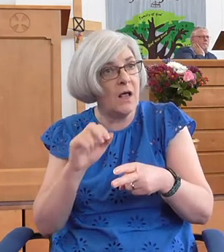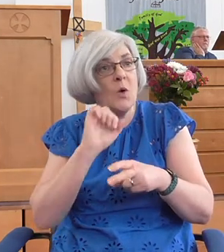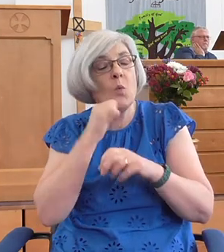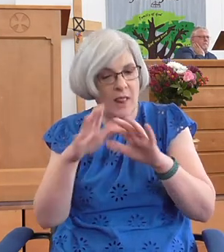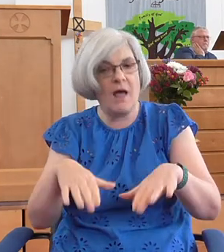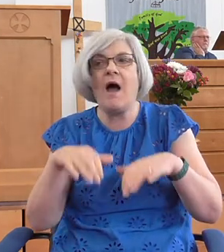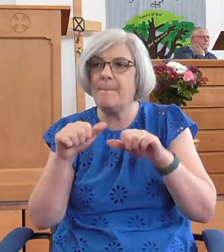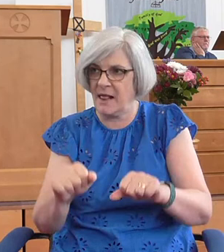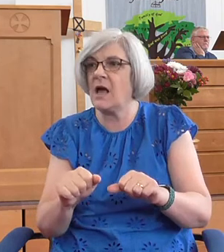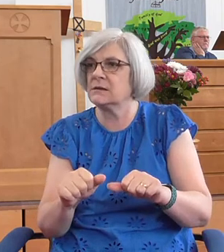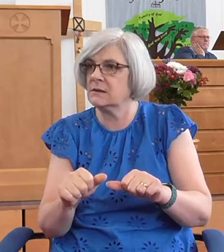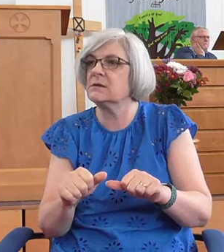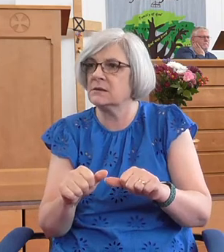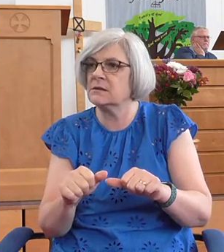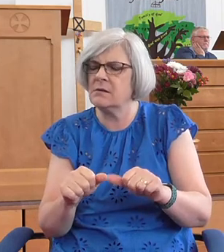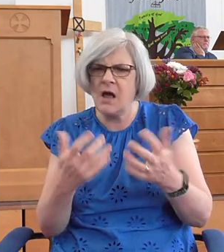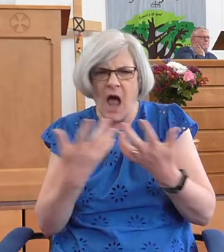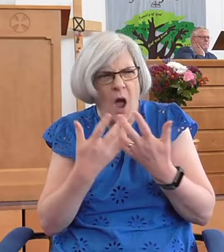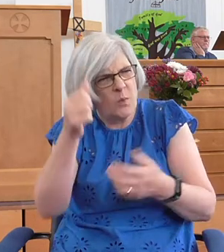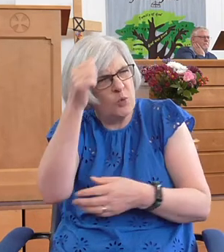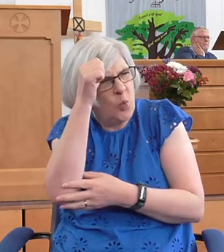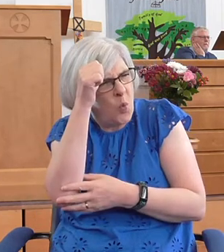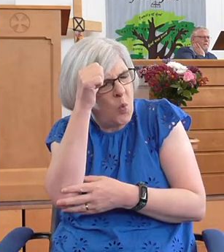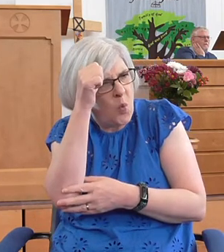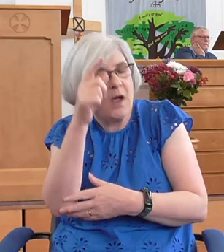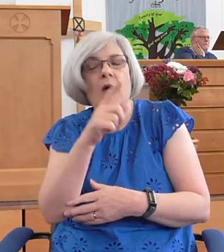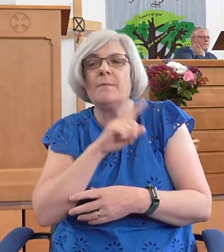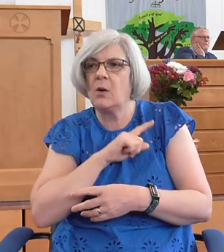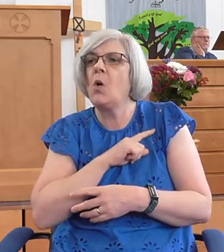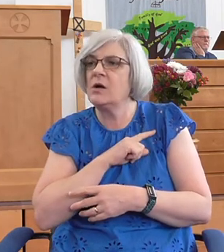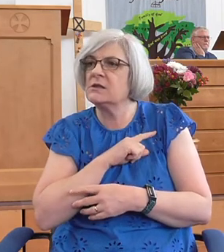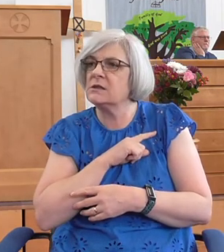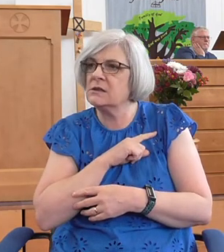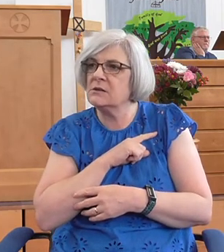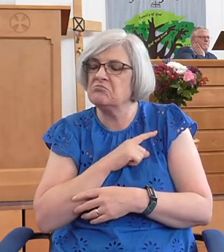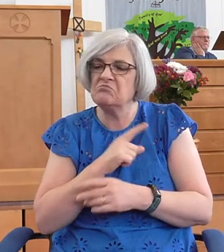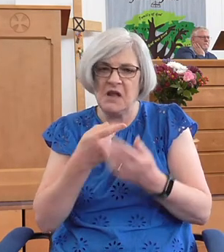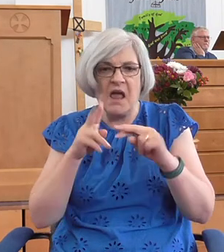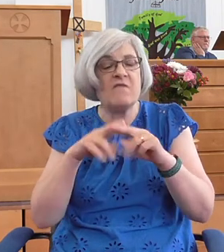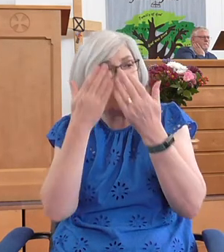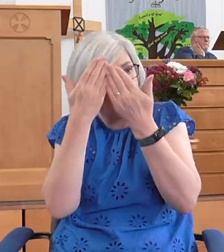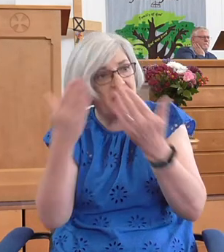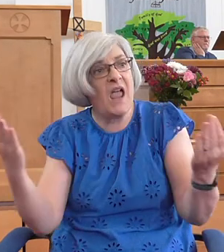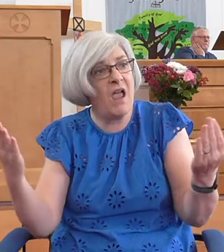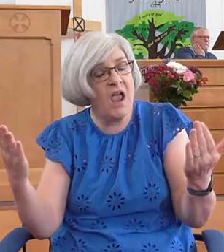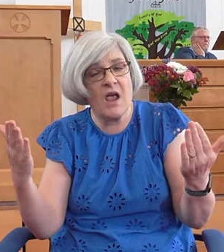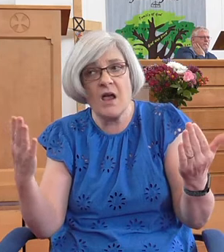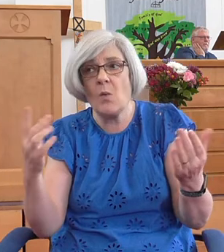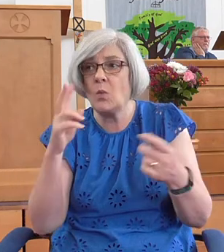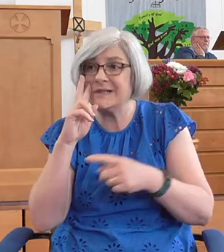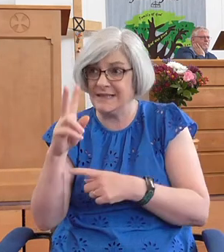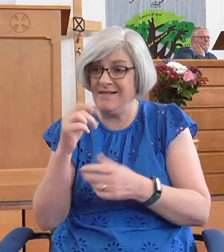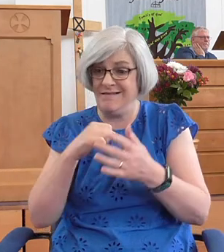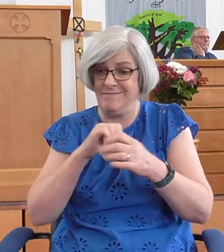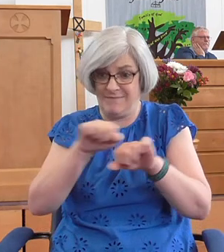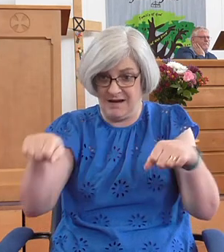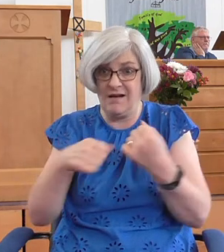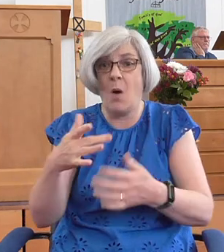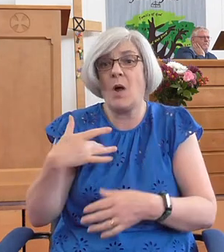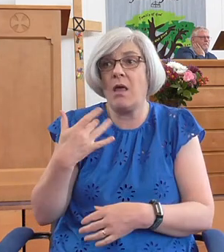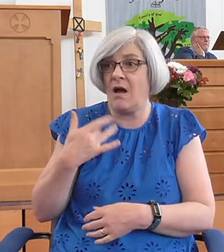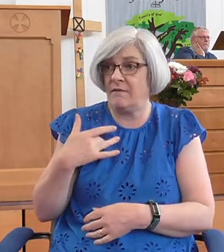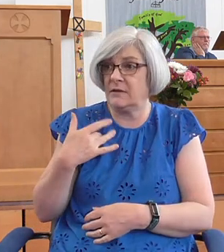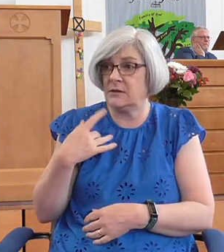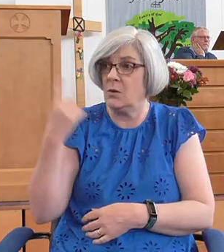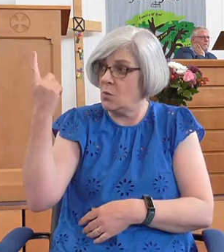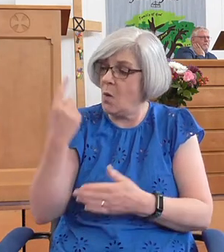And how do we know it? Only if we actually do it. Only actually if we obey, we will see it in our lives. And God